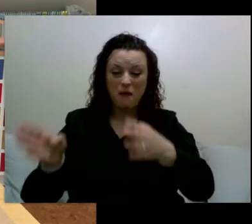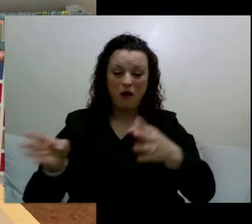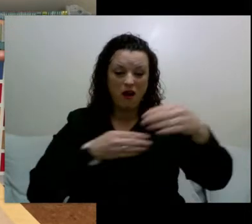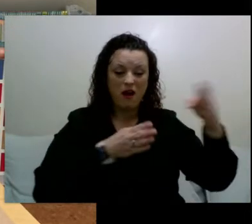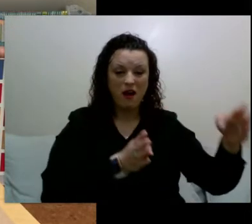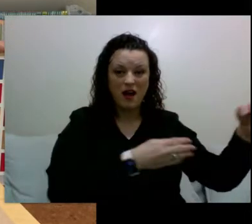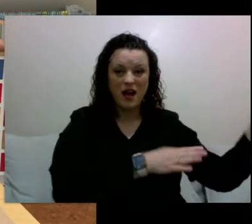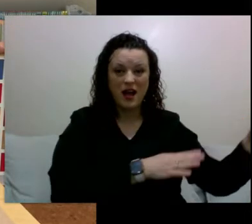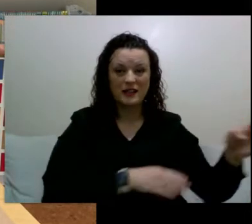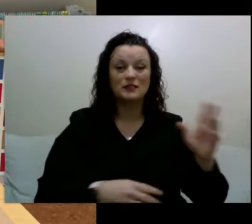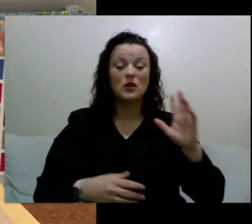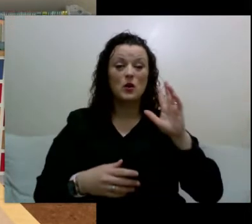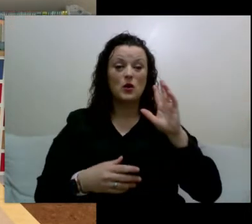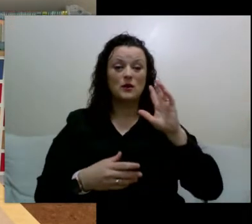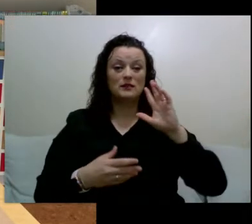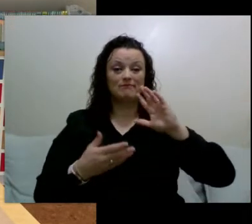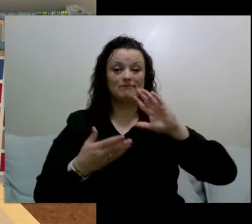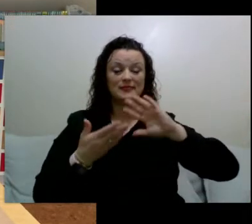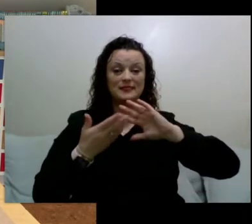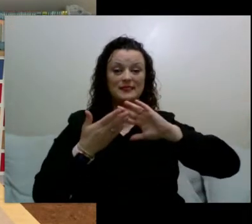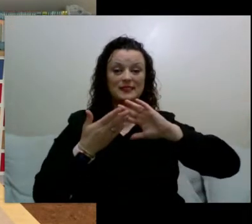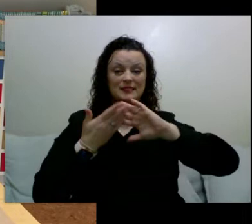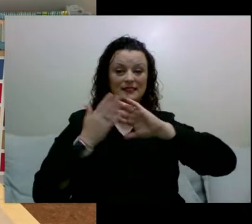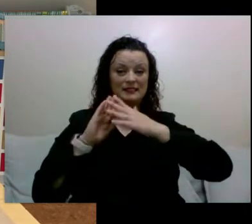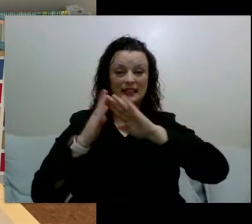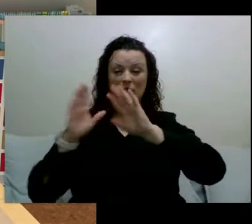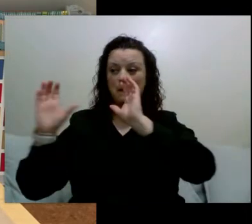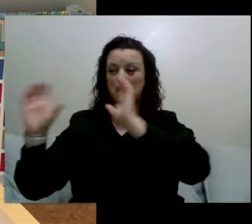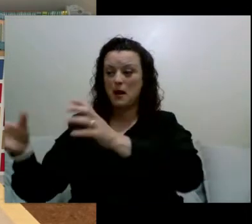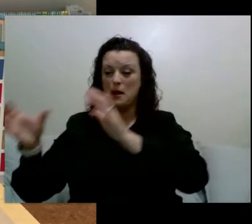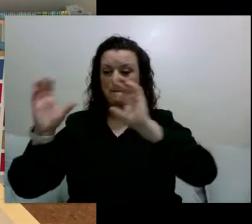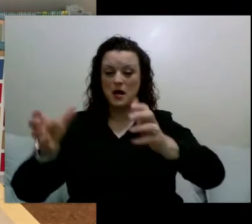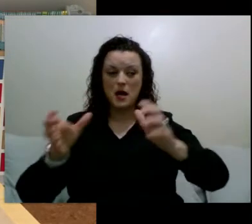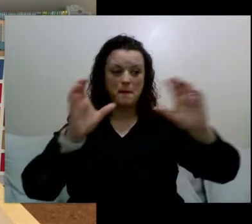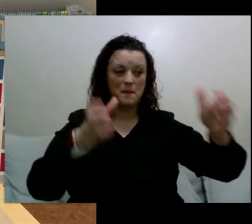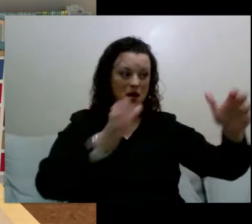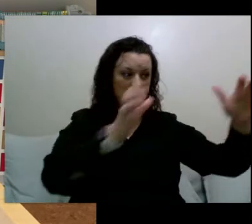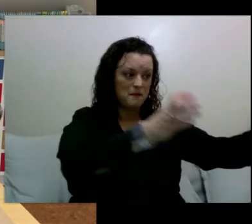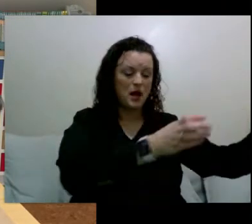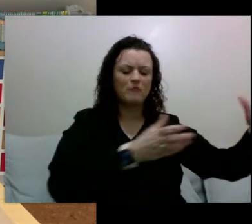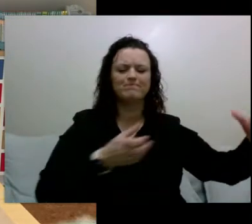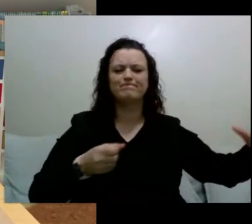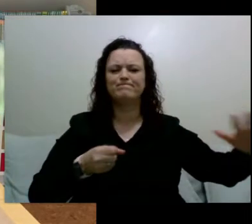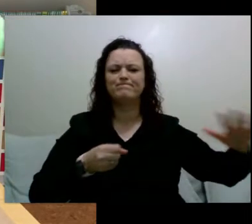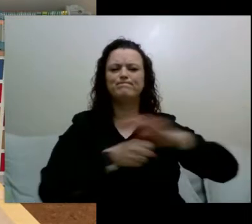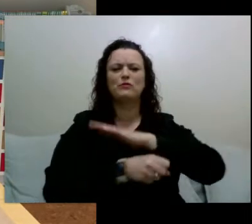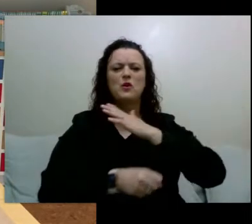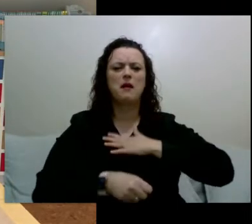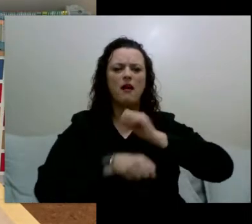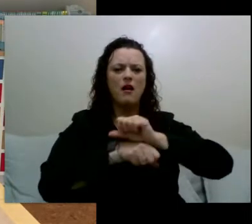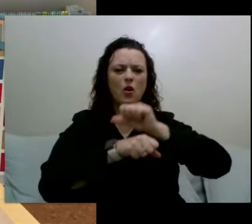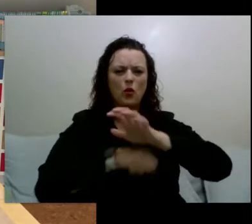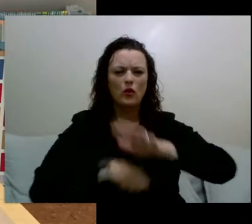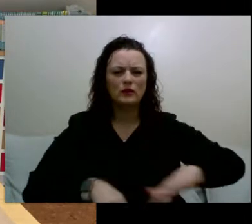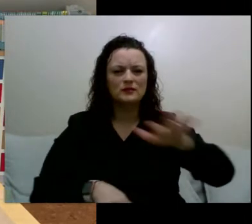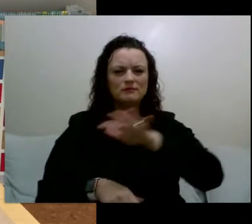my whole studio and built building after building after building for weeks and weeks. And you can't have a